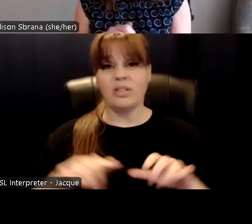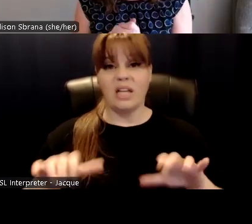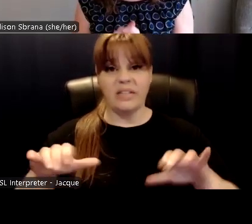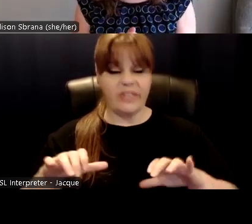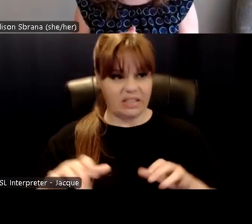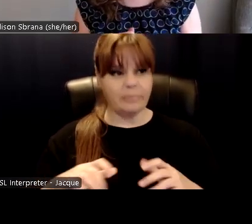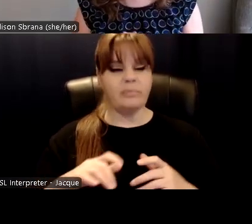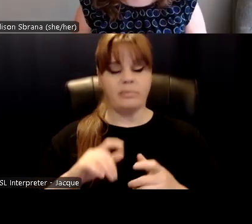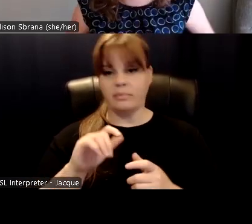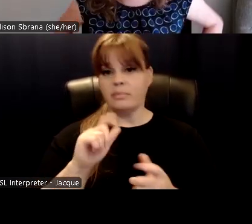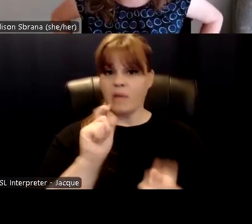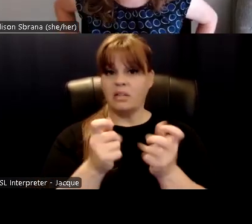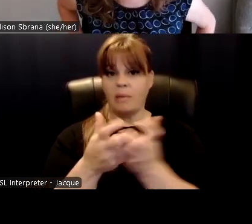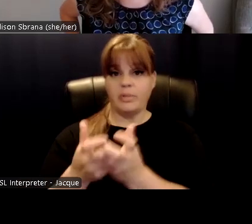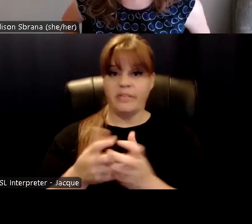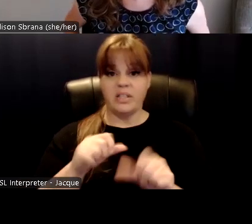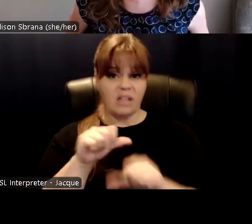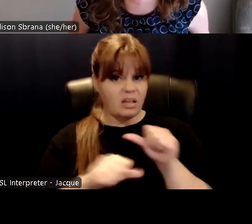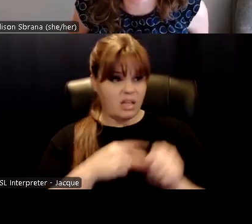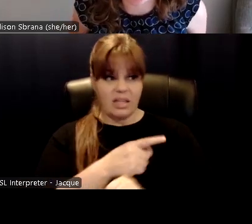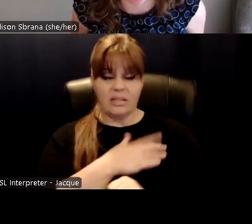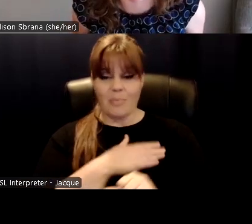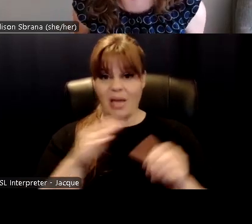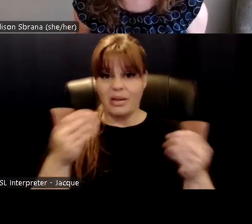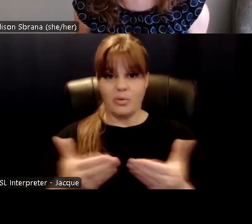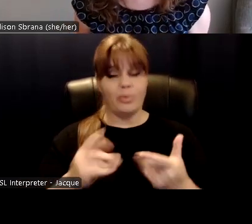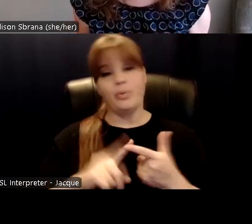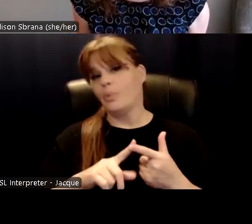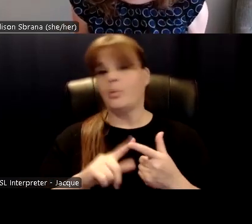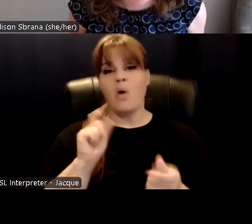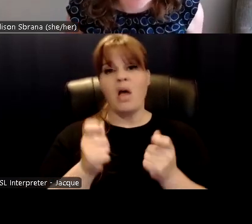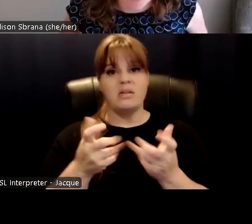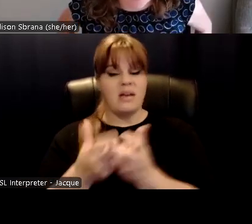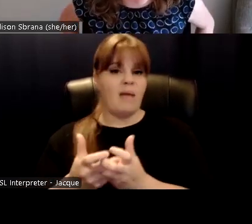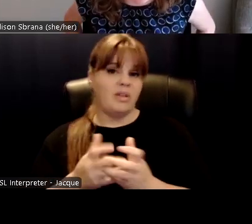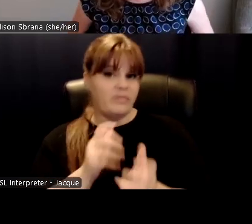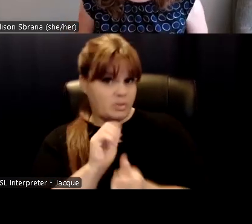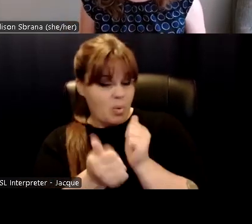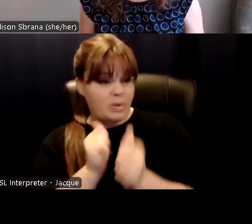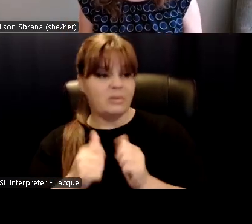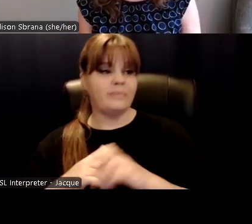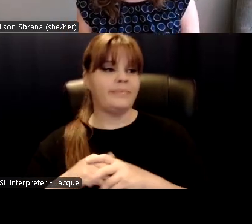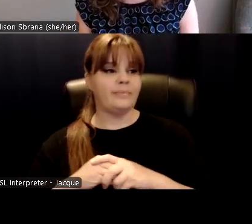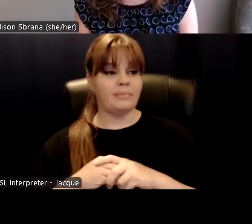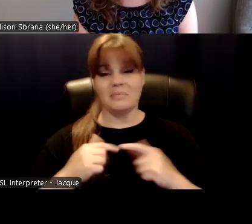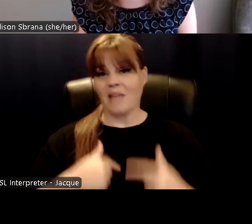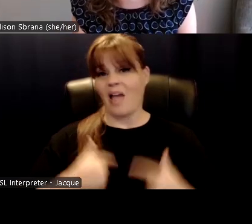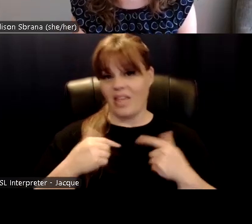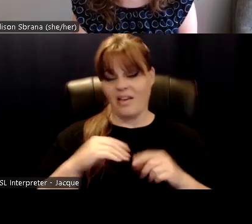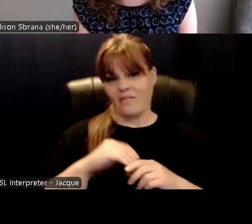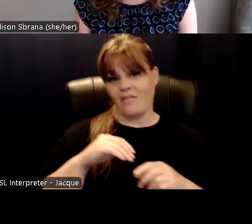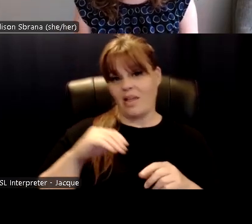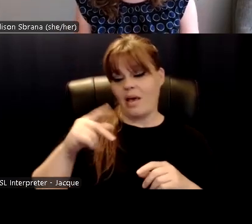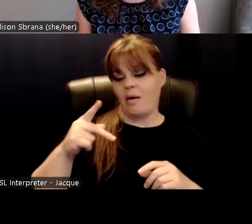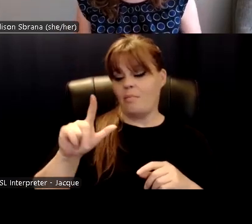is adaptive cycling, and this was my introduction to adaptive sports. I live in a platinum bike city